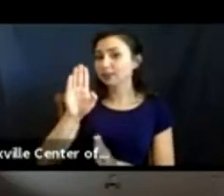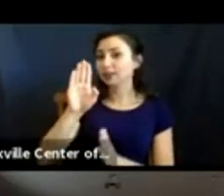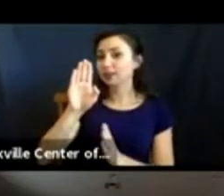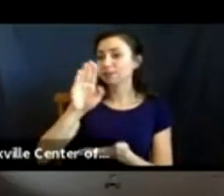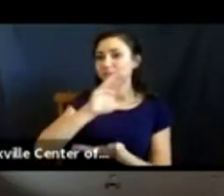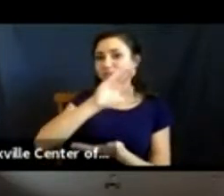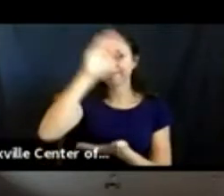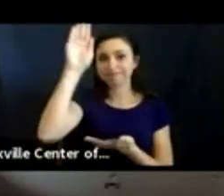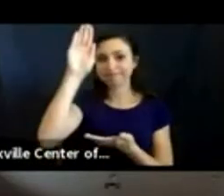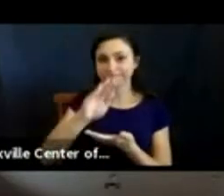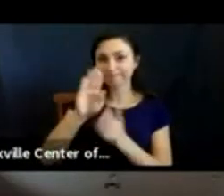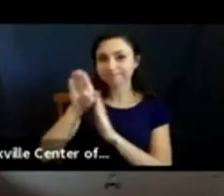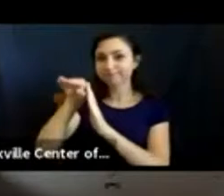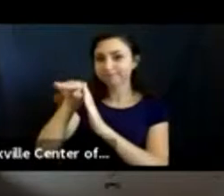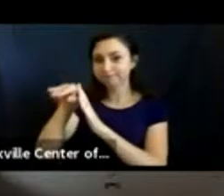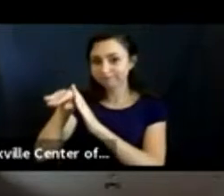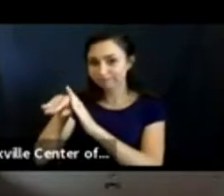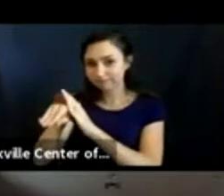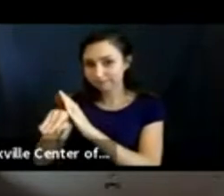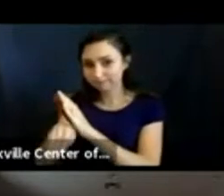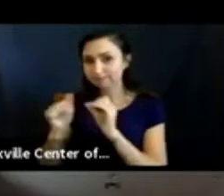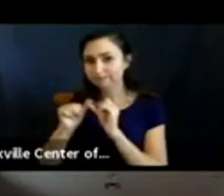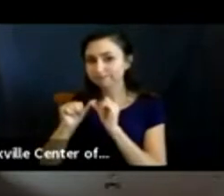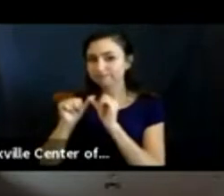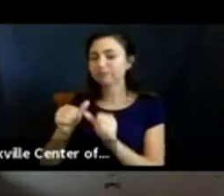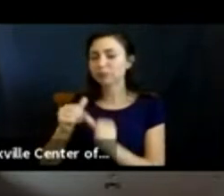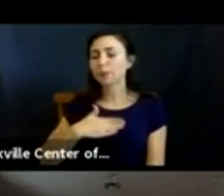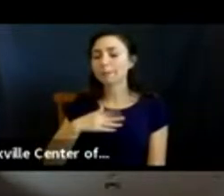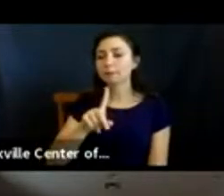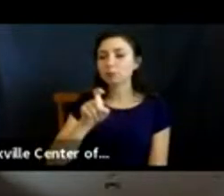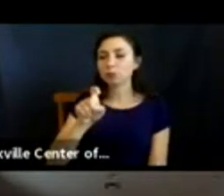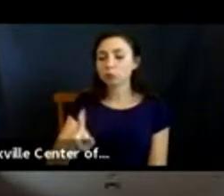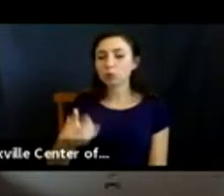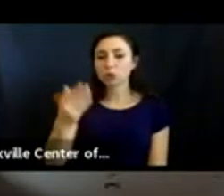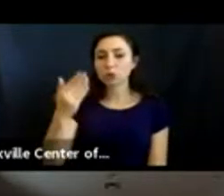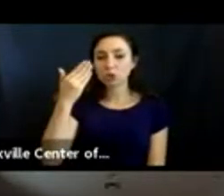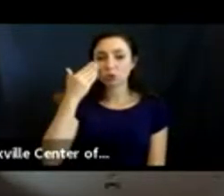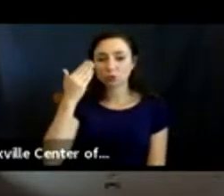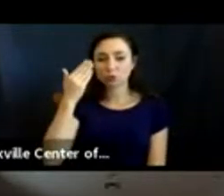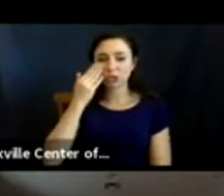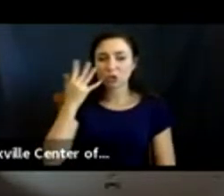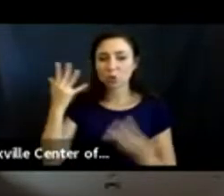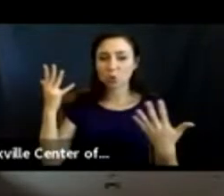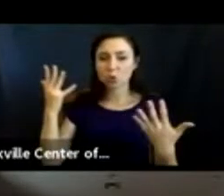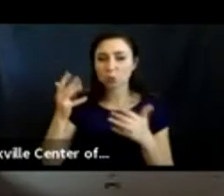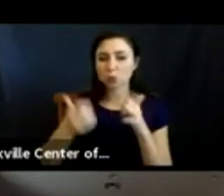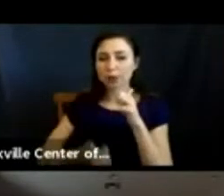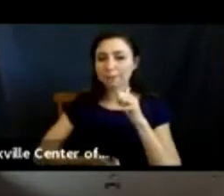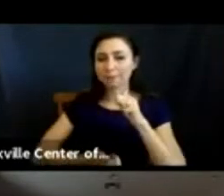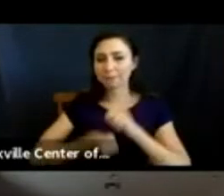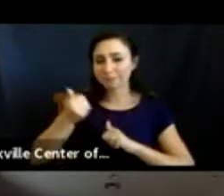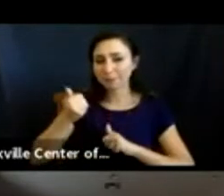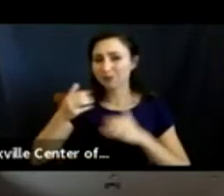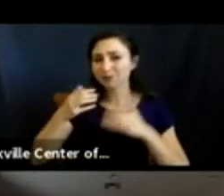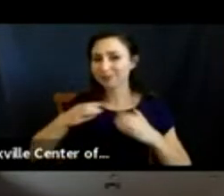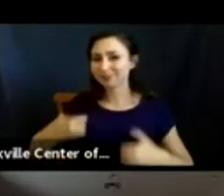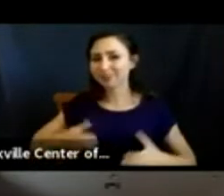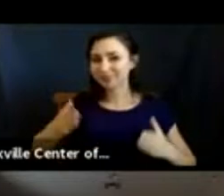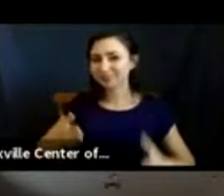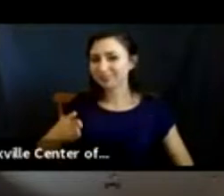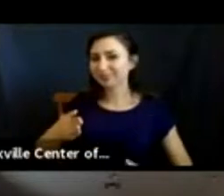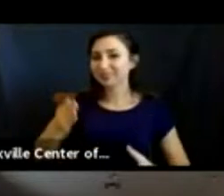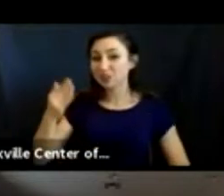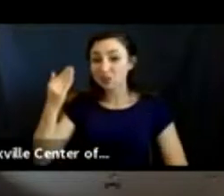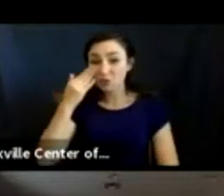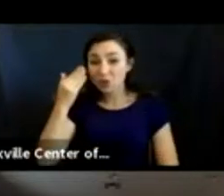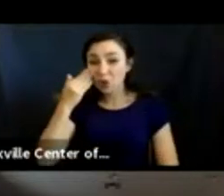question is, do we happen to know what most of our fellow citizens in Tennessee regard as, a reliable source